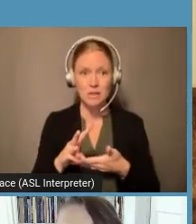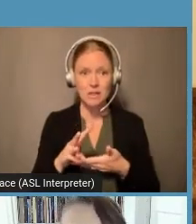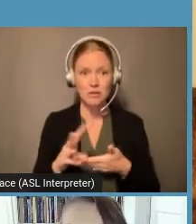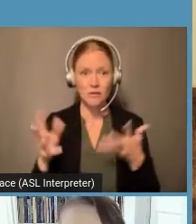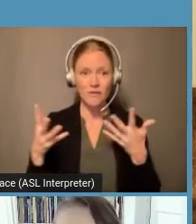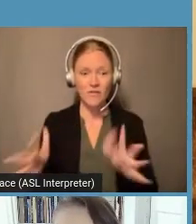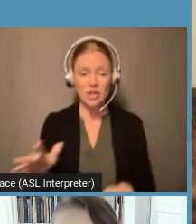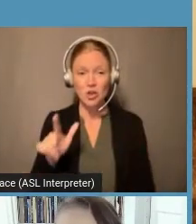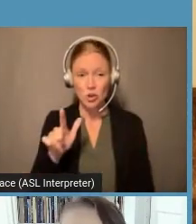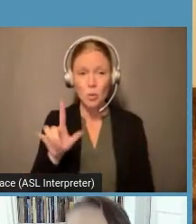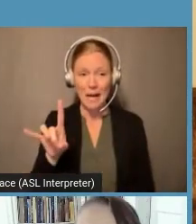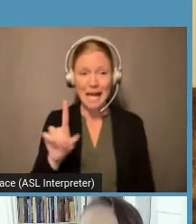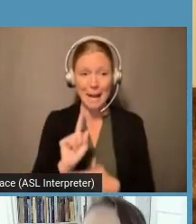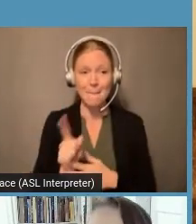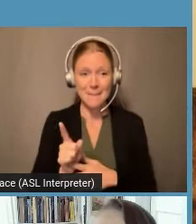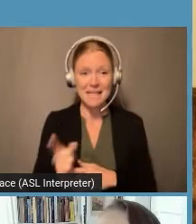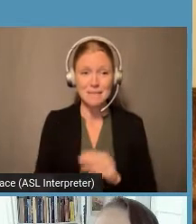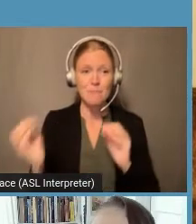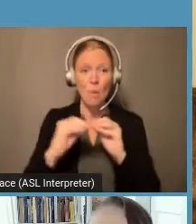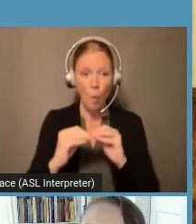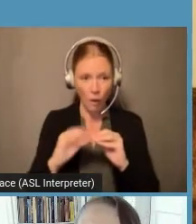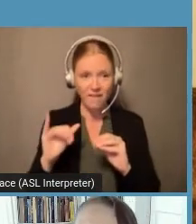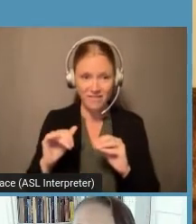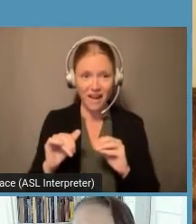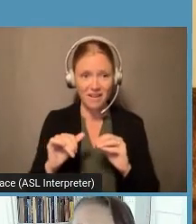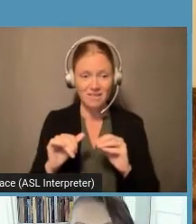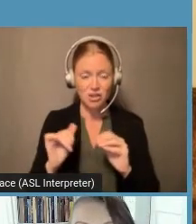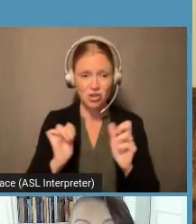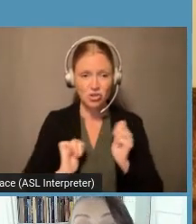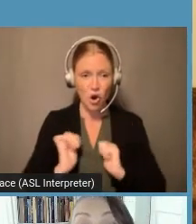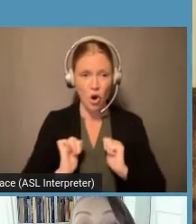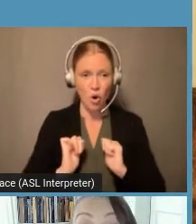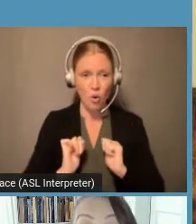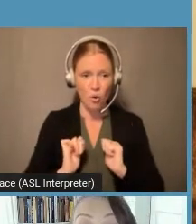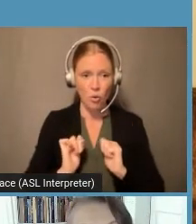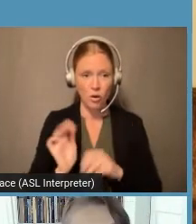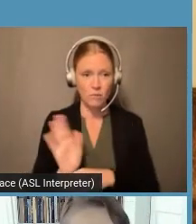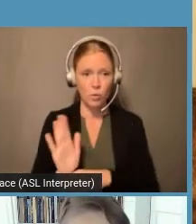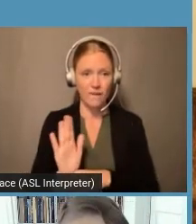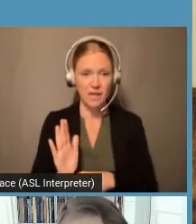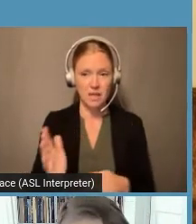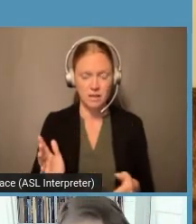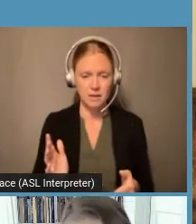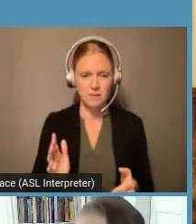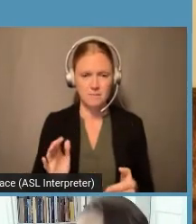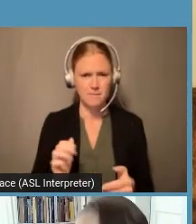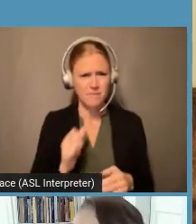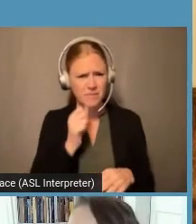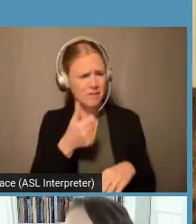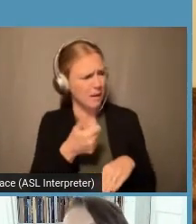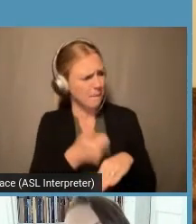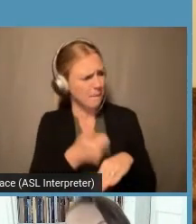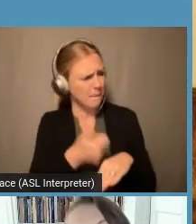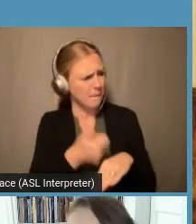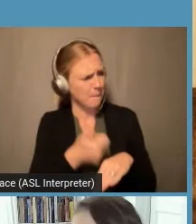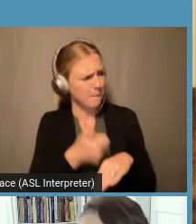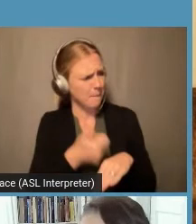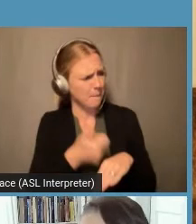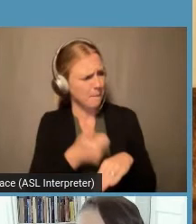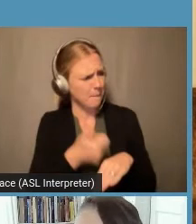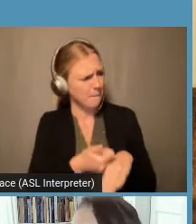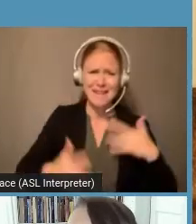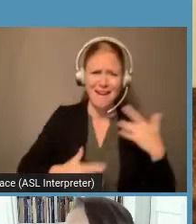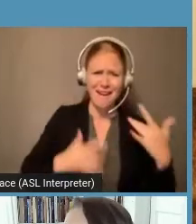or whatever of the show. And so in this instance, it is not that person's fault. They were excited, they wanted